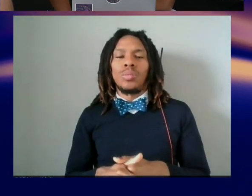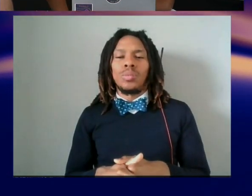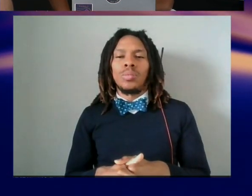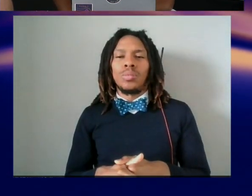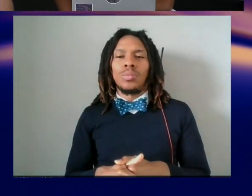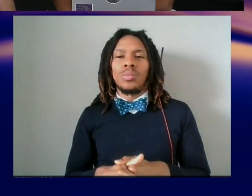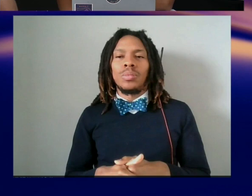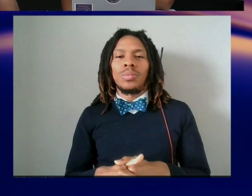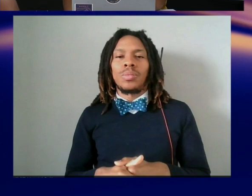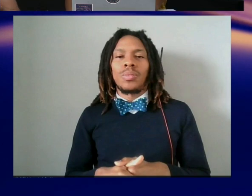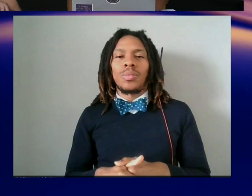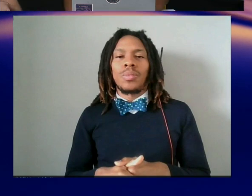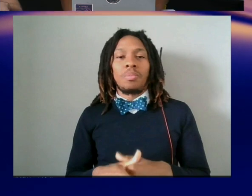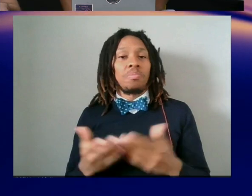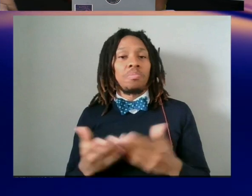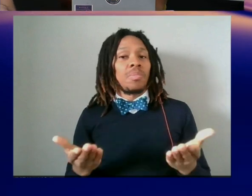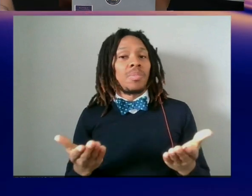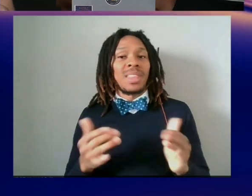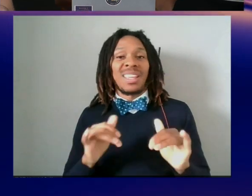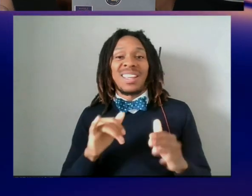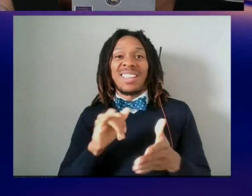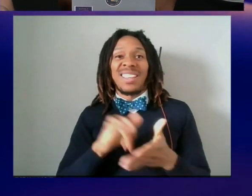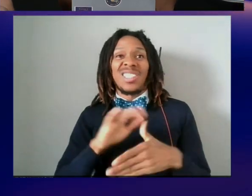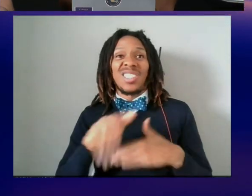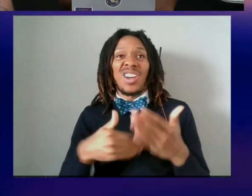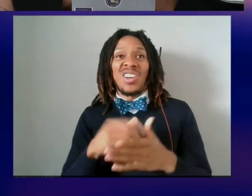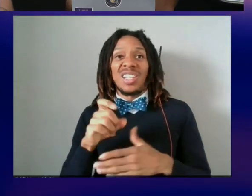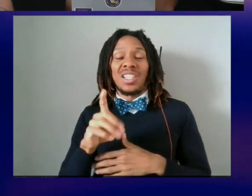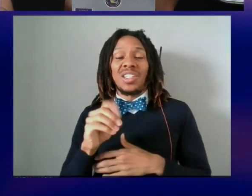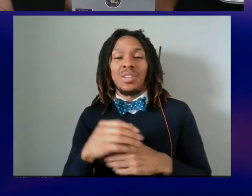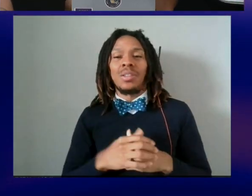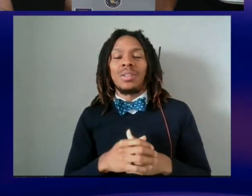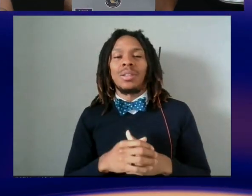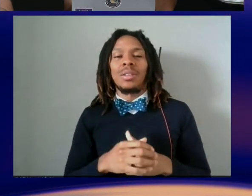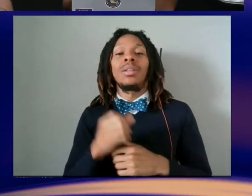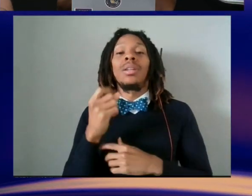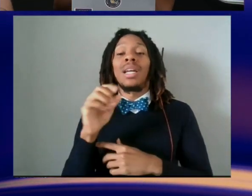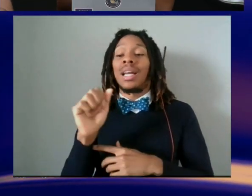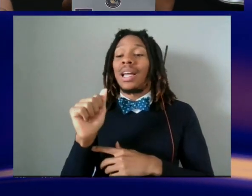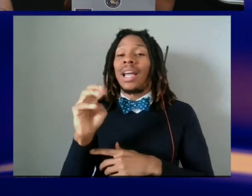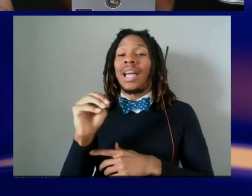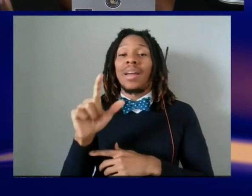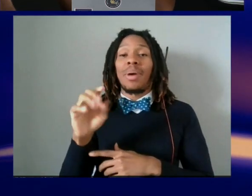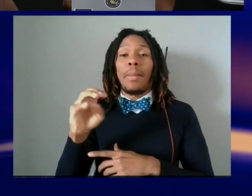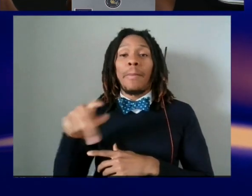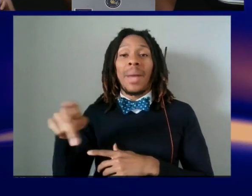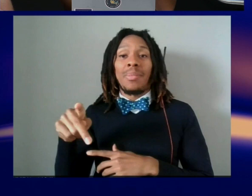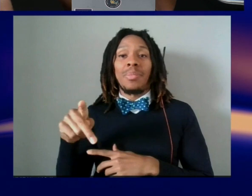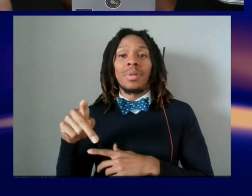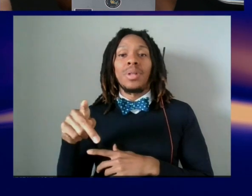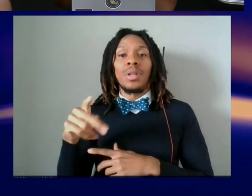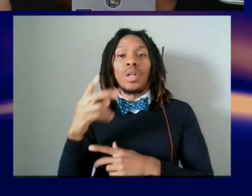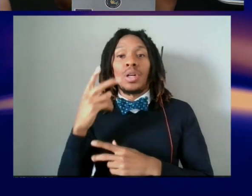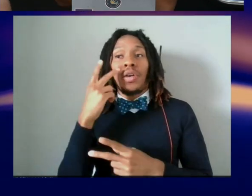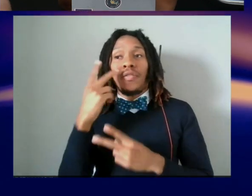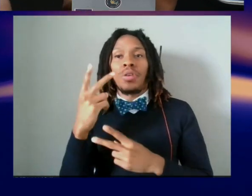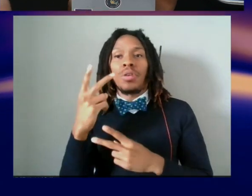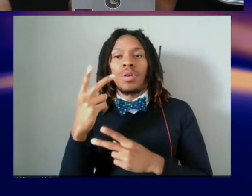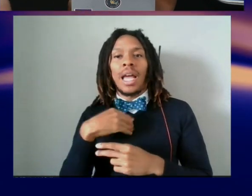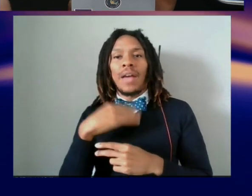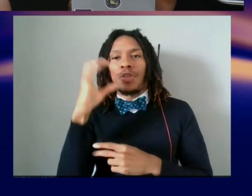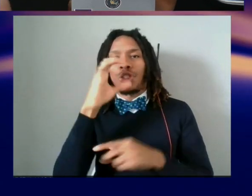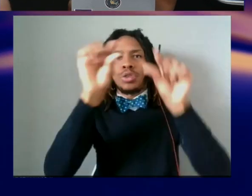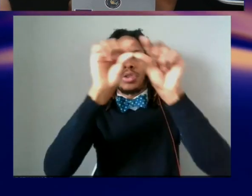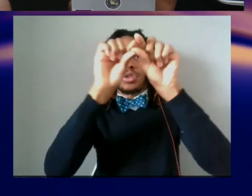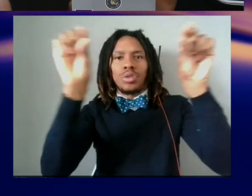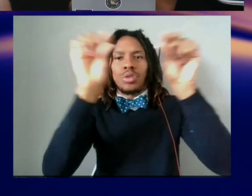And that's pretty much all you need to do. Now, the AML map composite view, as you can see, it works with the map view. It has the search bar up top. It has